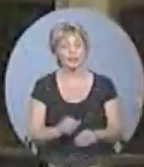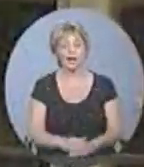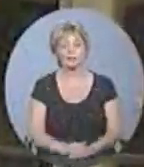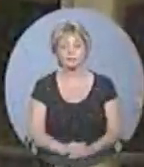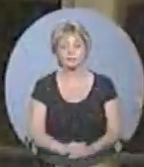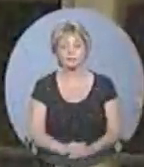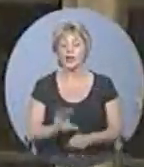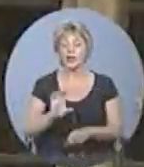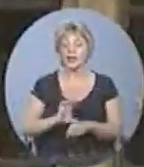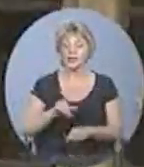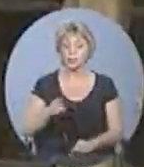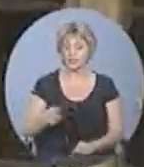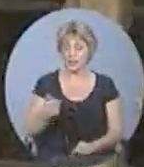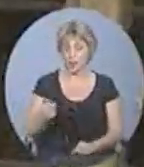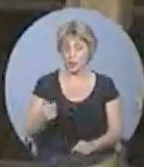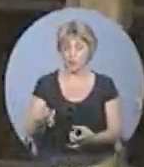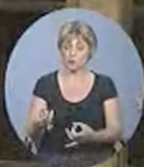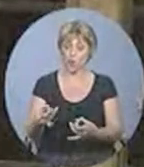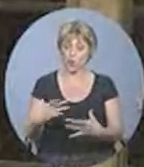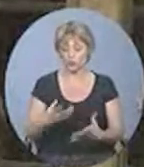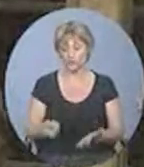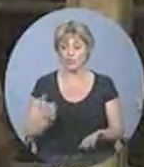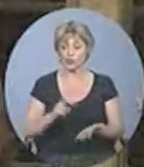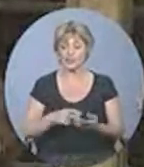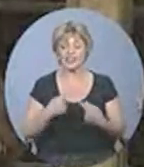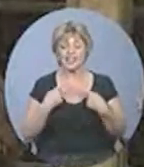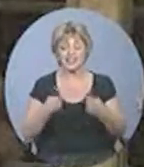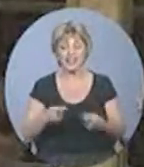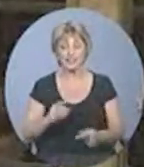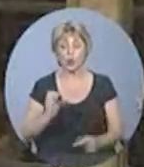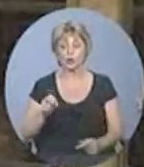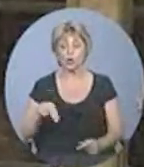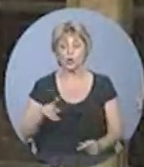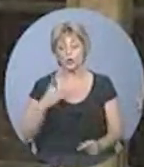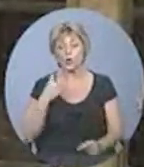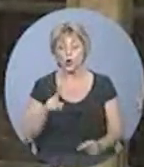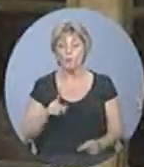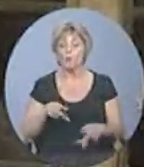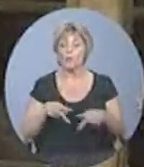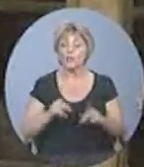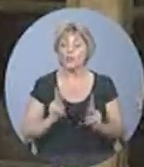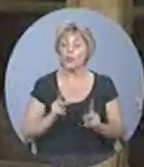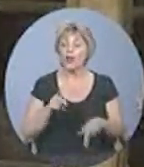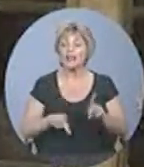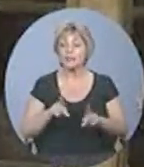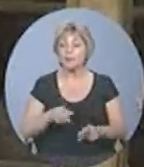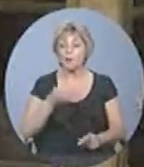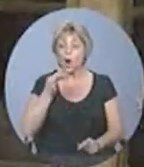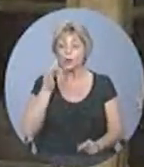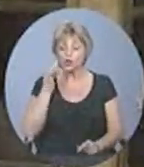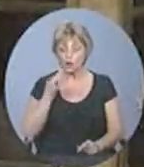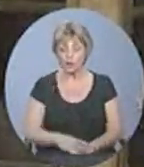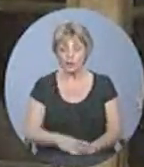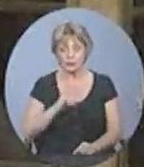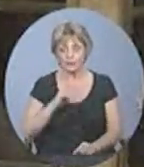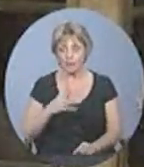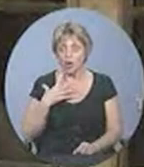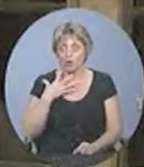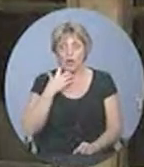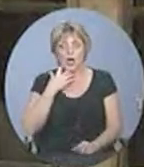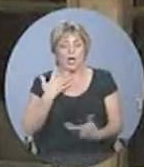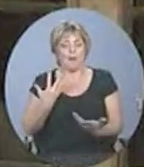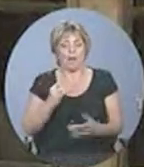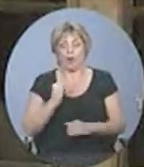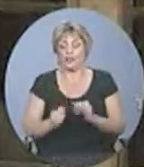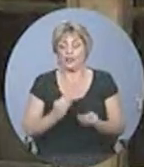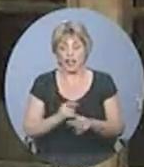to sign the UN Declaration on the Rights of Indigenous Peoples was an international embarrassment and an insult to Aboriginal peoples in Canada. Shame. Yet other